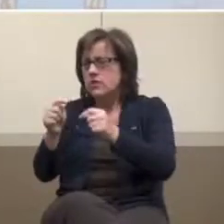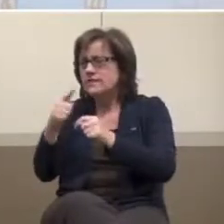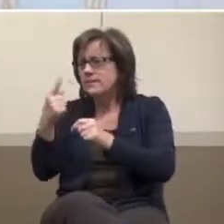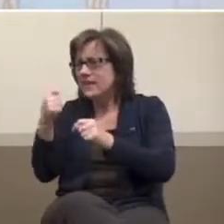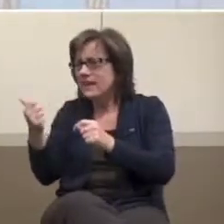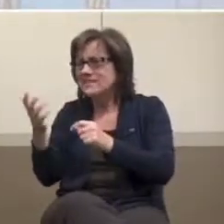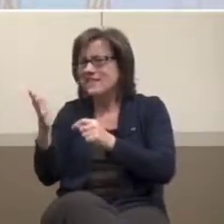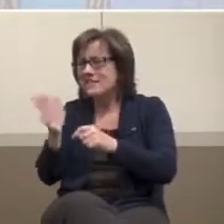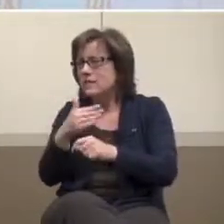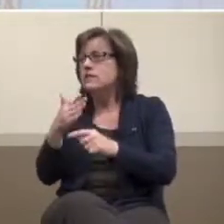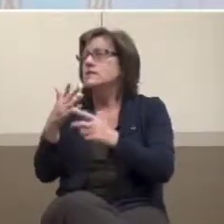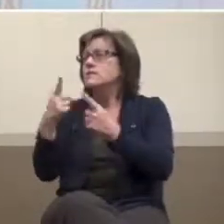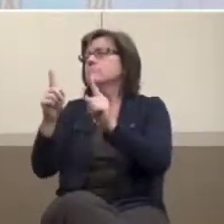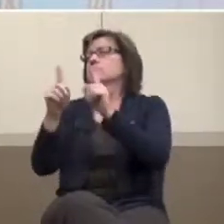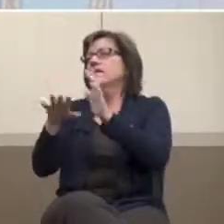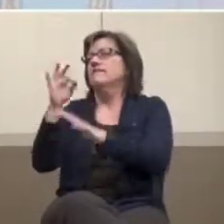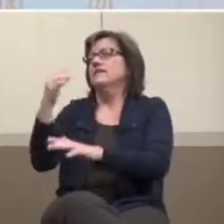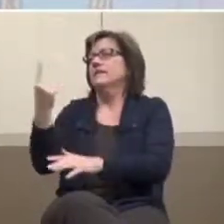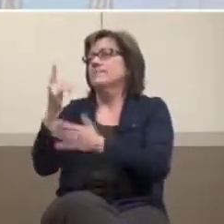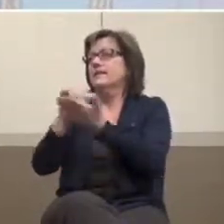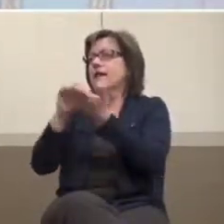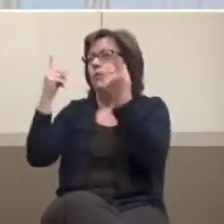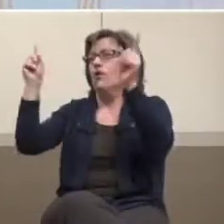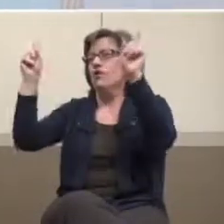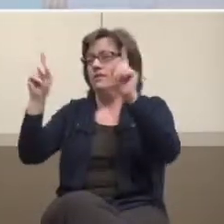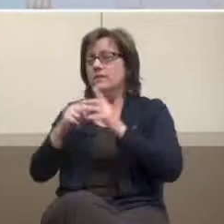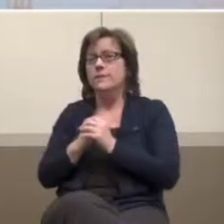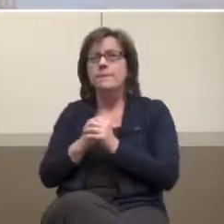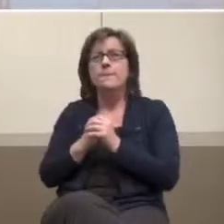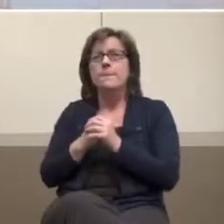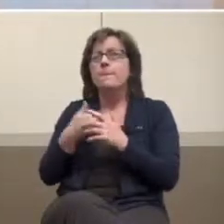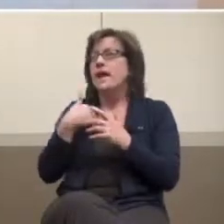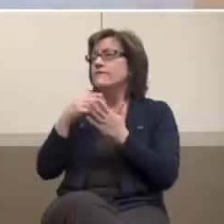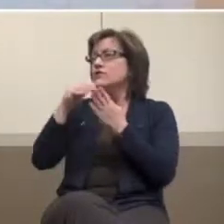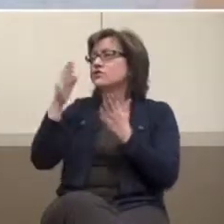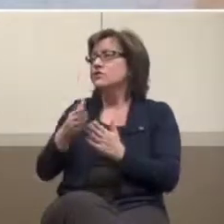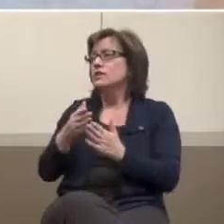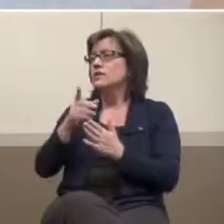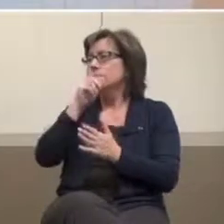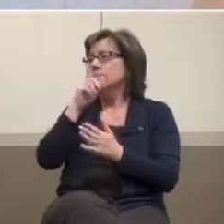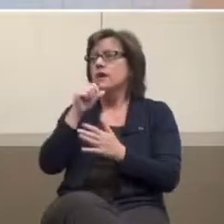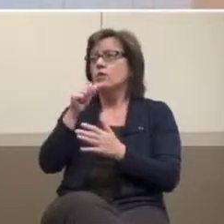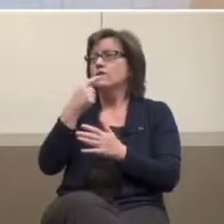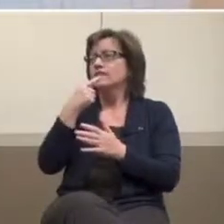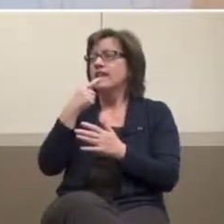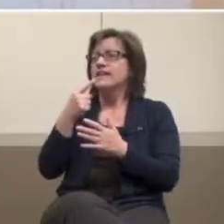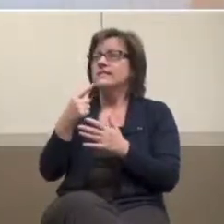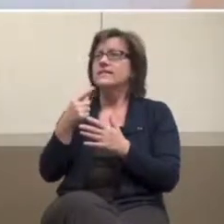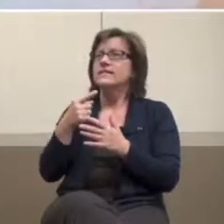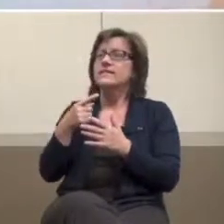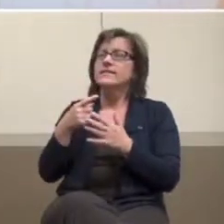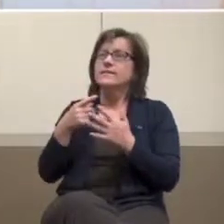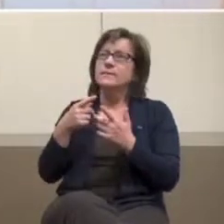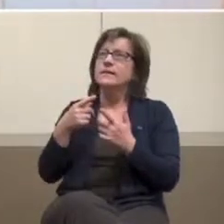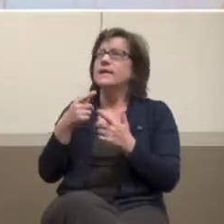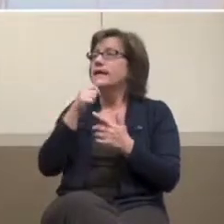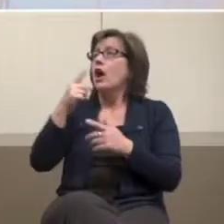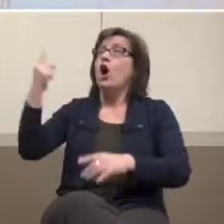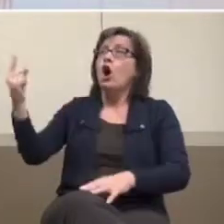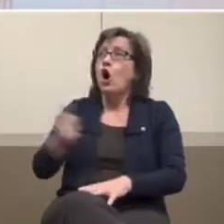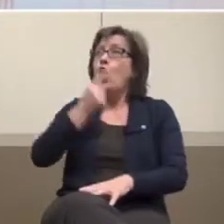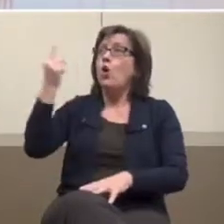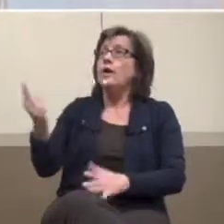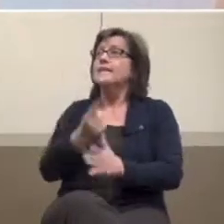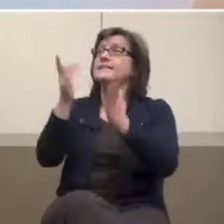who, I won't say, because from the last presentation, I won't say he always asks questions, but